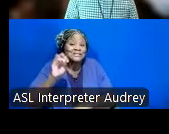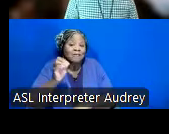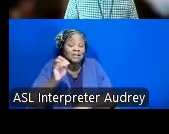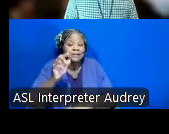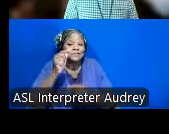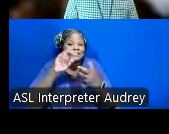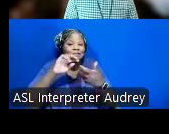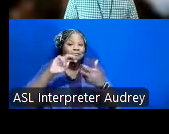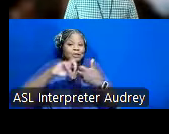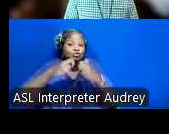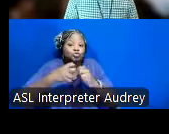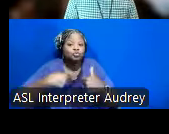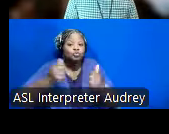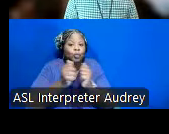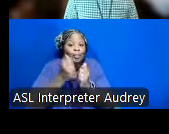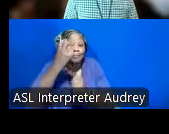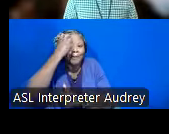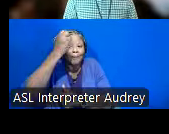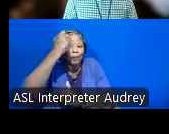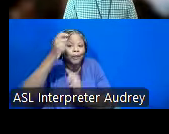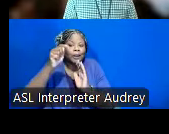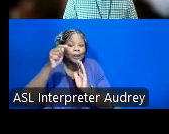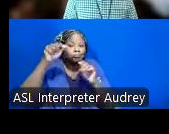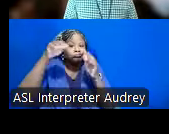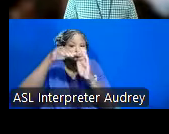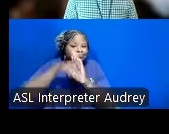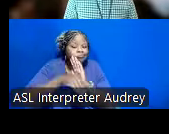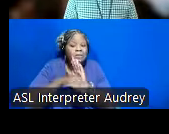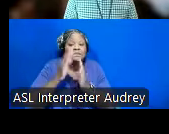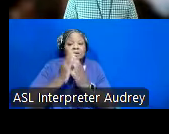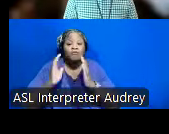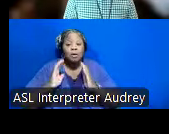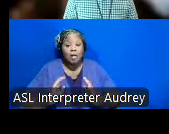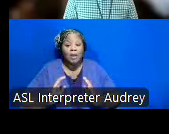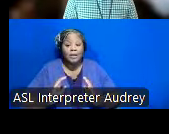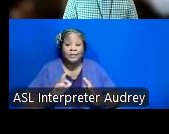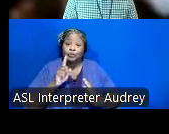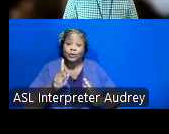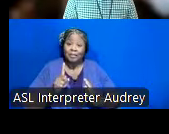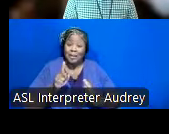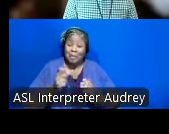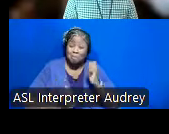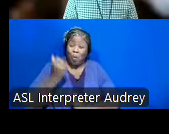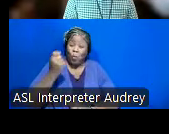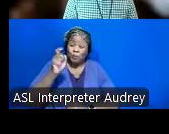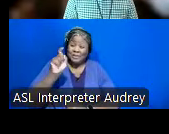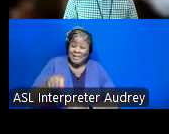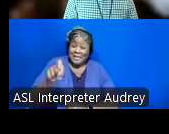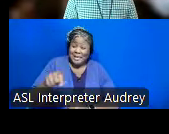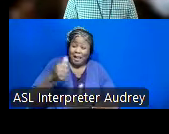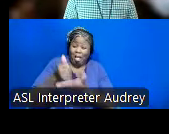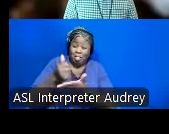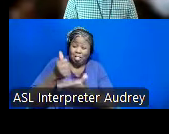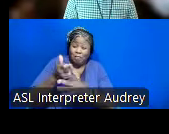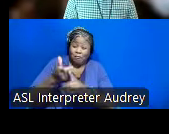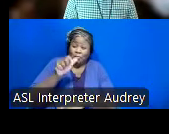with memory loss. So we kept hearing that some of the clients that were really in most need of help from Social Security were